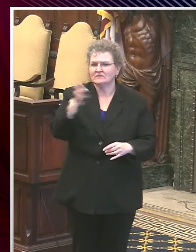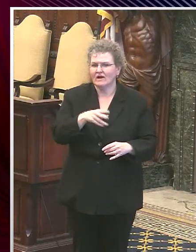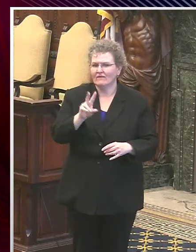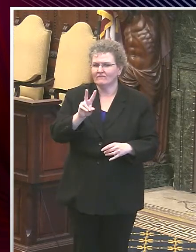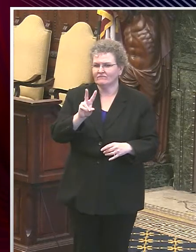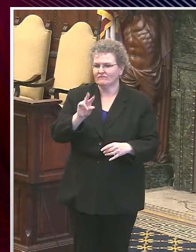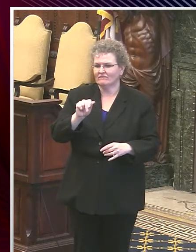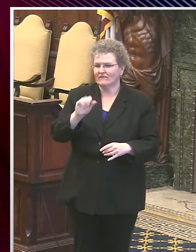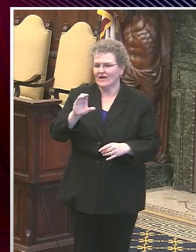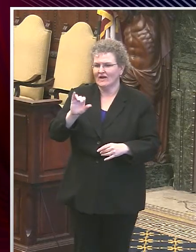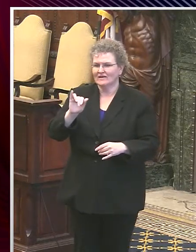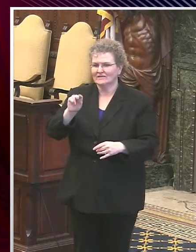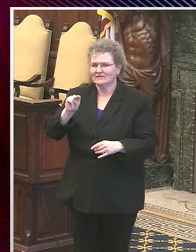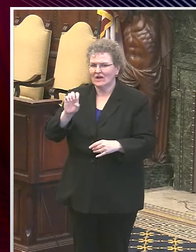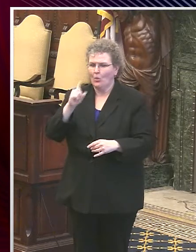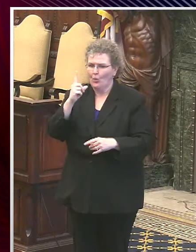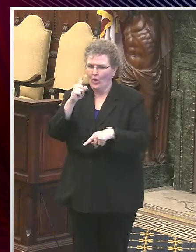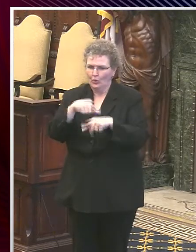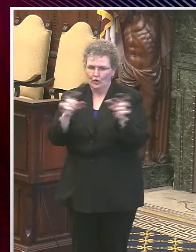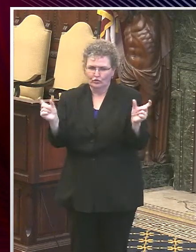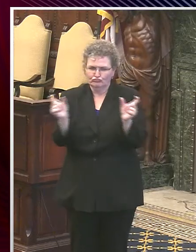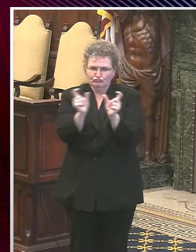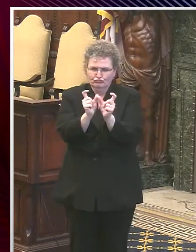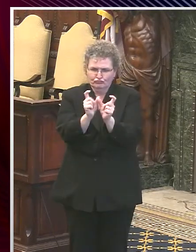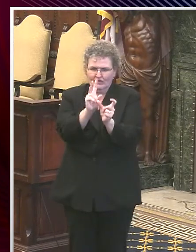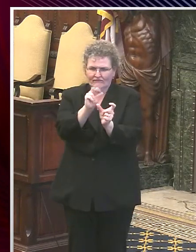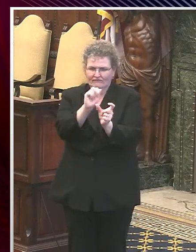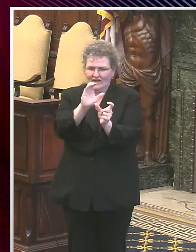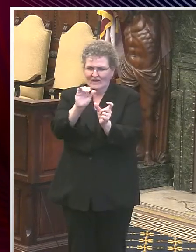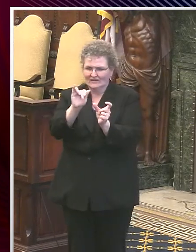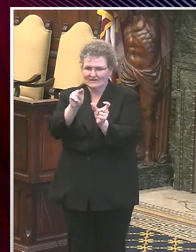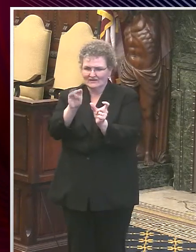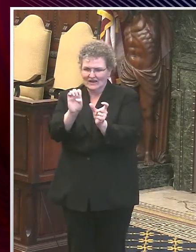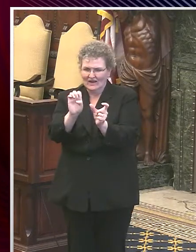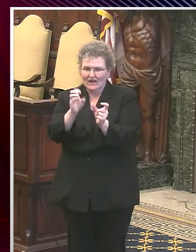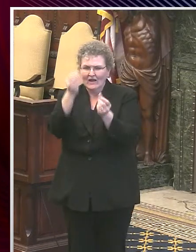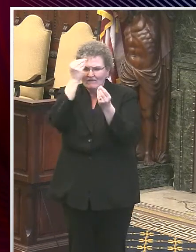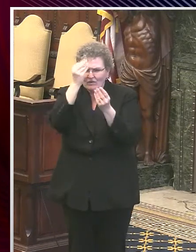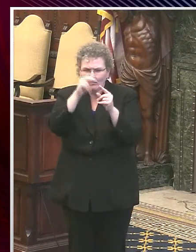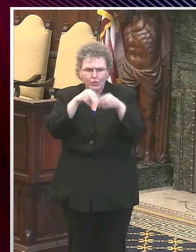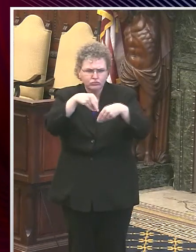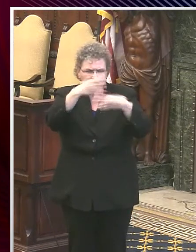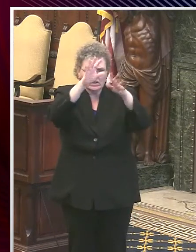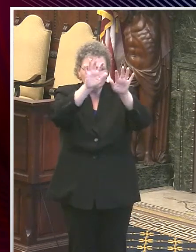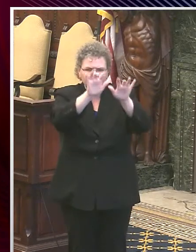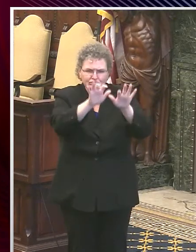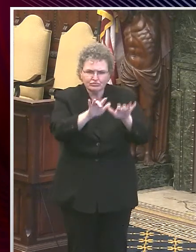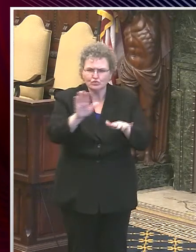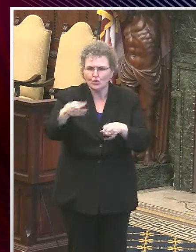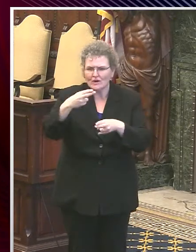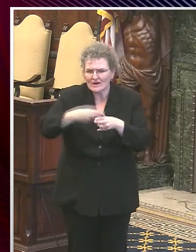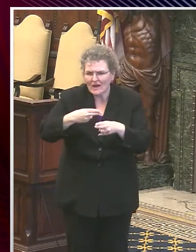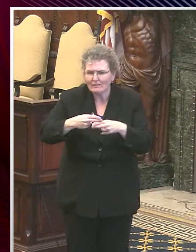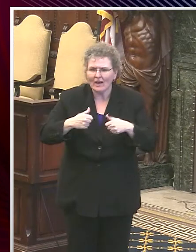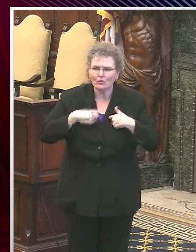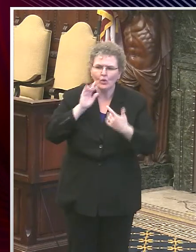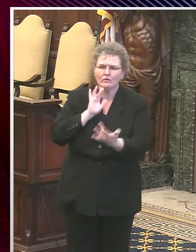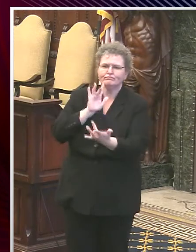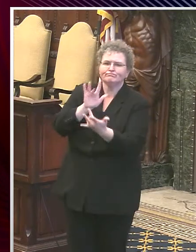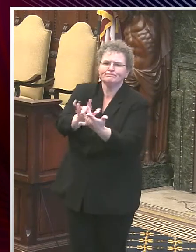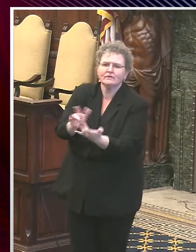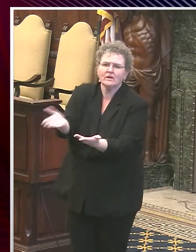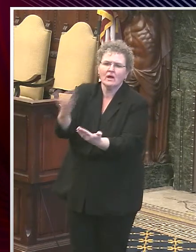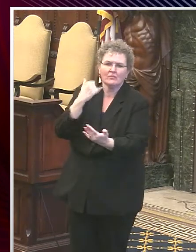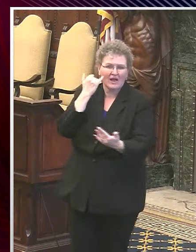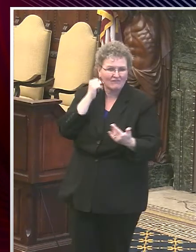www.phila.gov/vaccineinterest, one word, and put in your information. And as opportunities become available, we will contact you. If you don't have access to the internet,